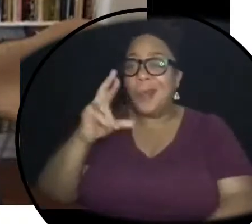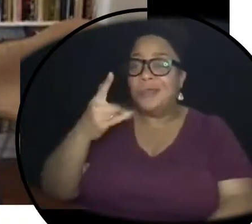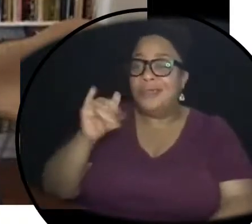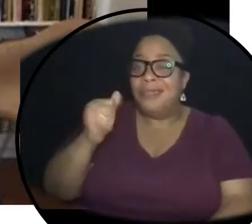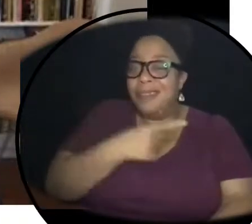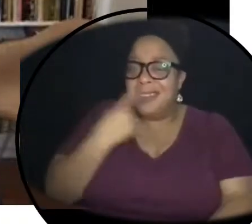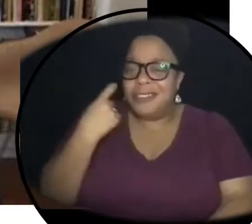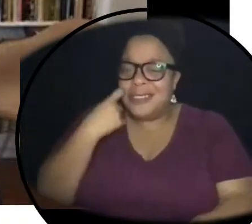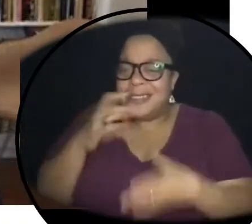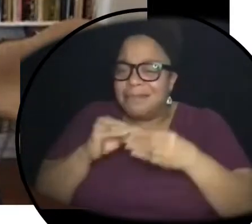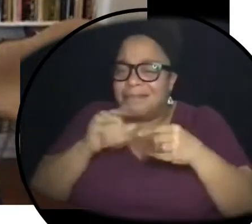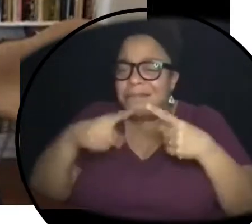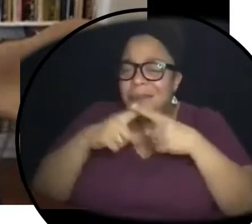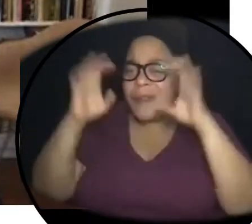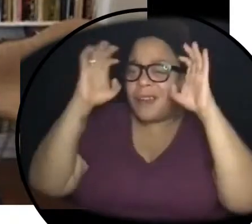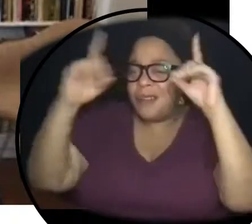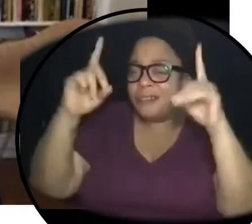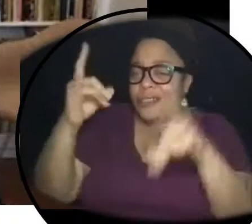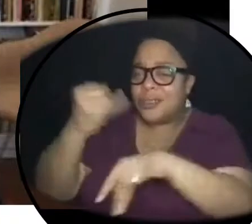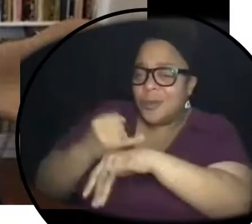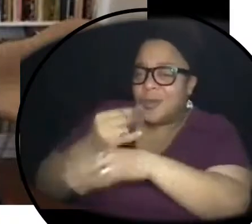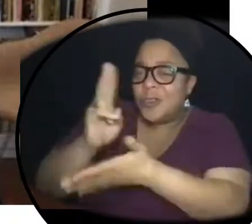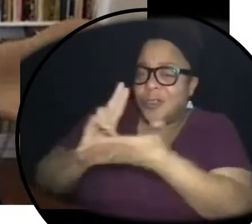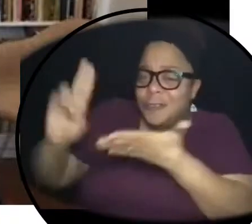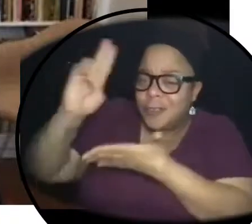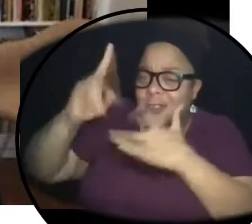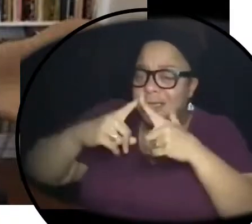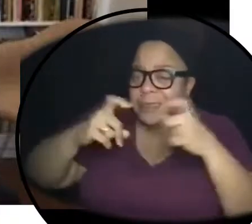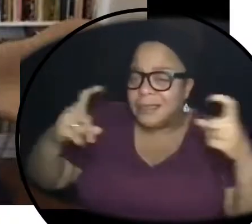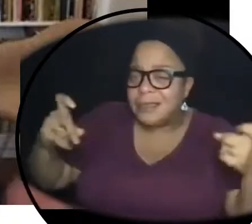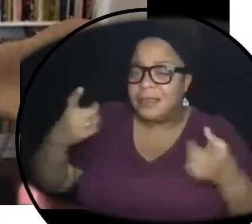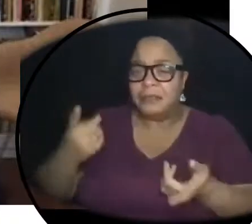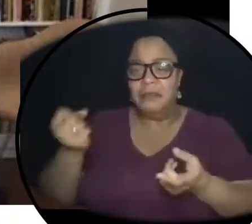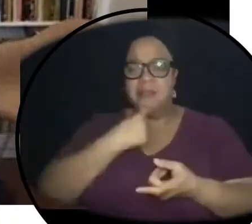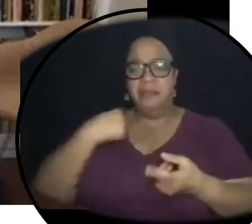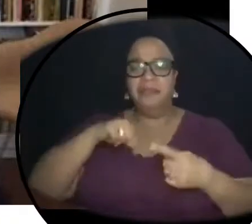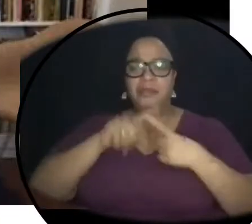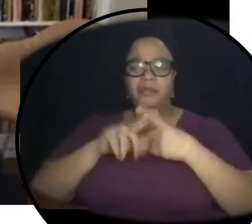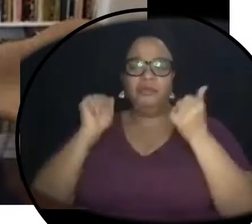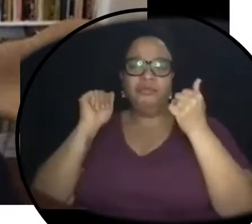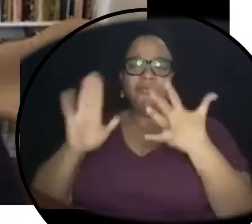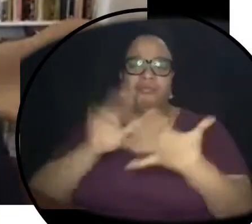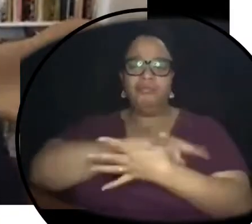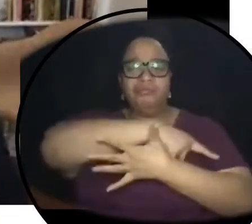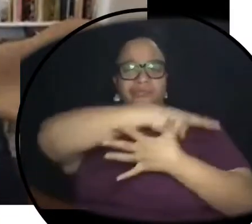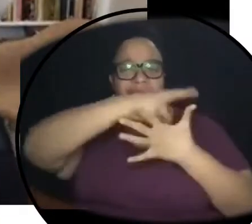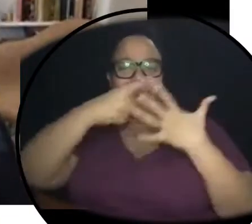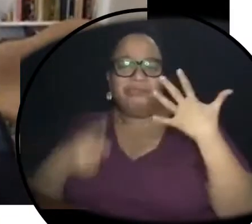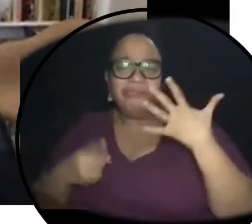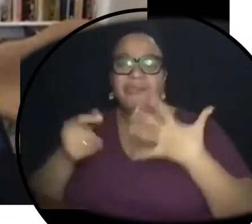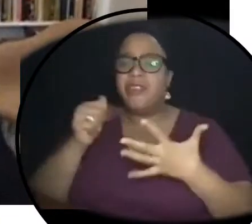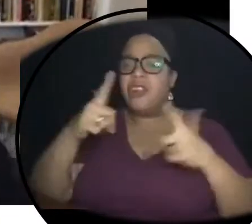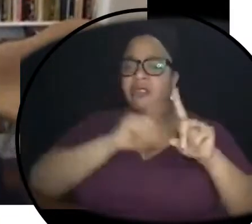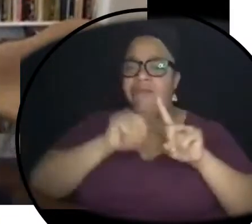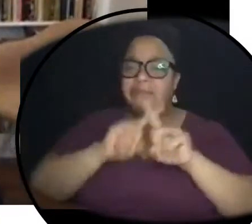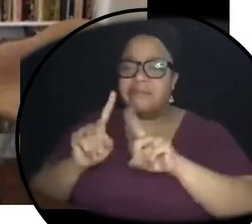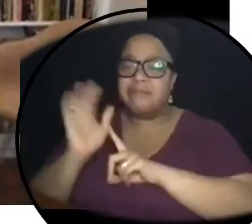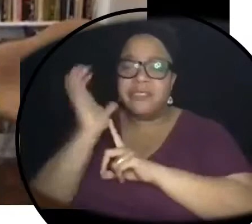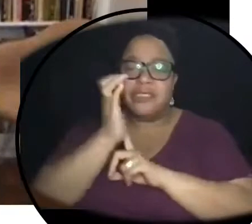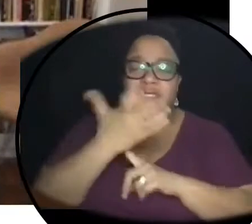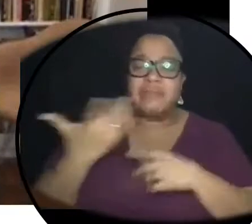we know policing is racist, so let's struggle for a more humane racist policing. We